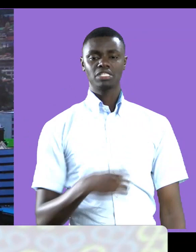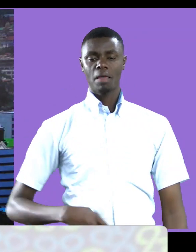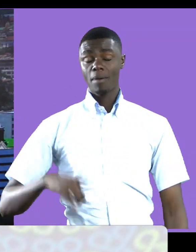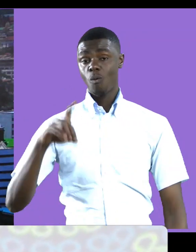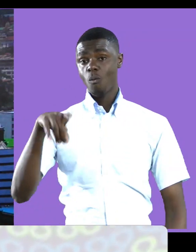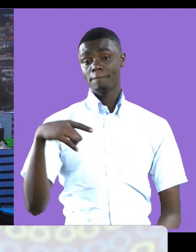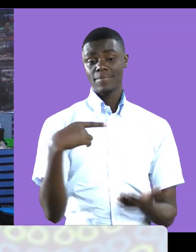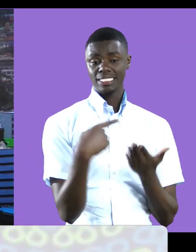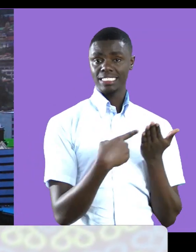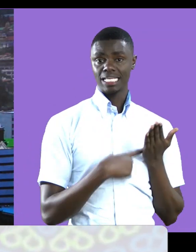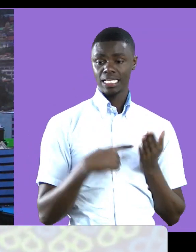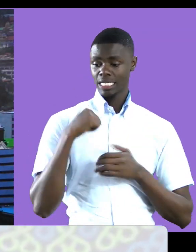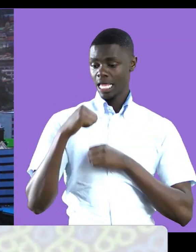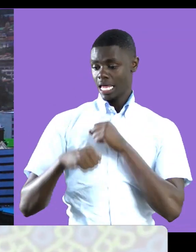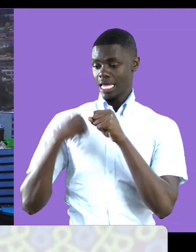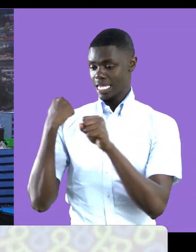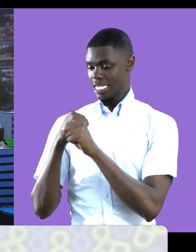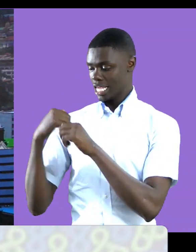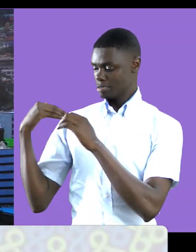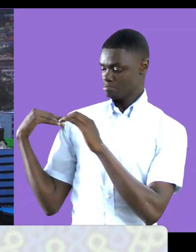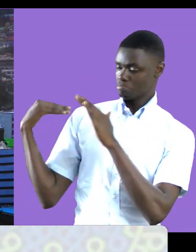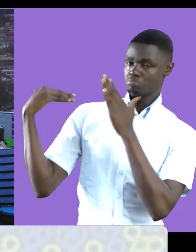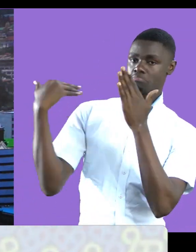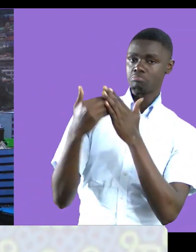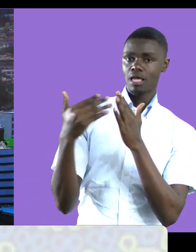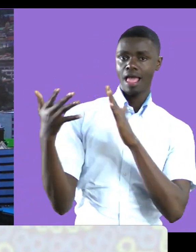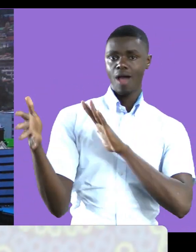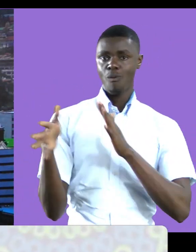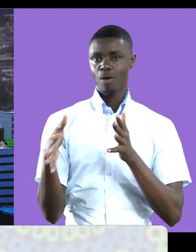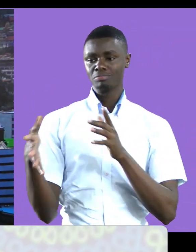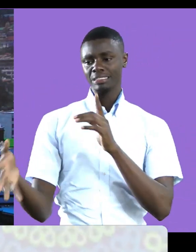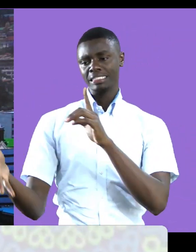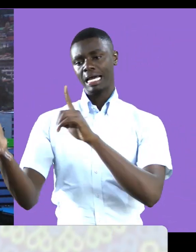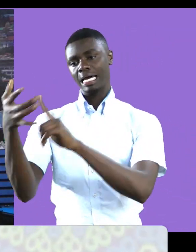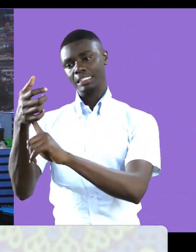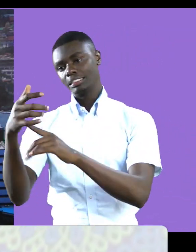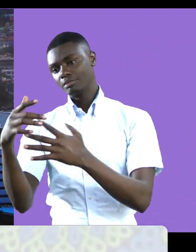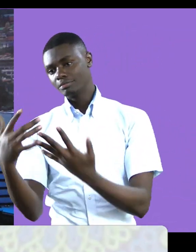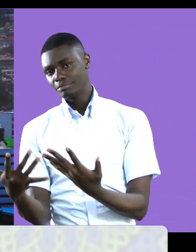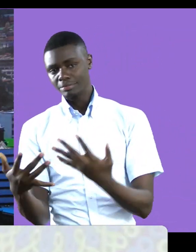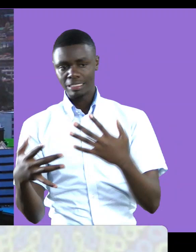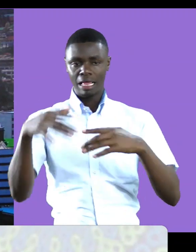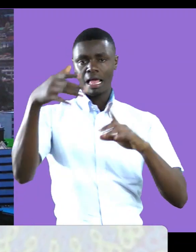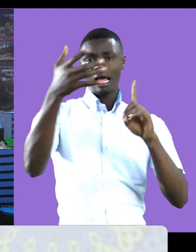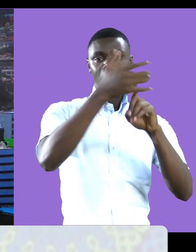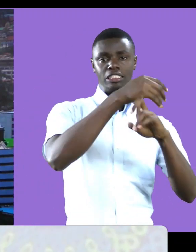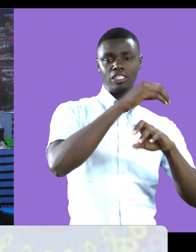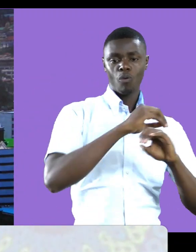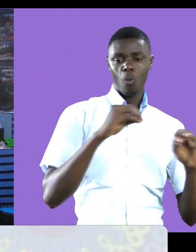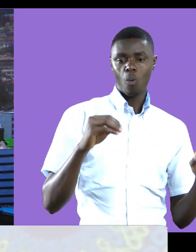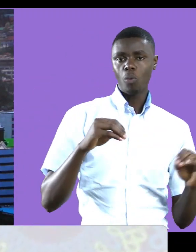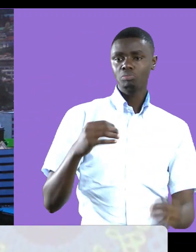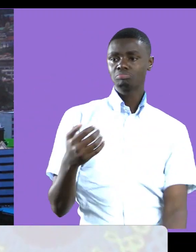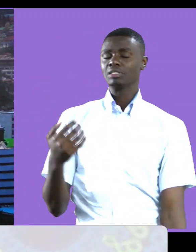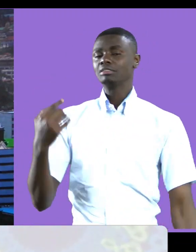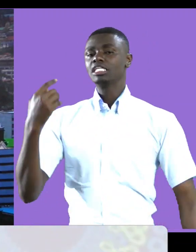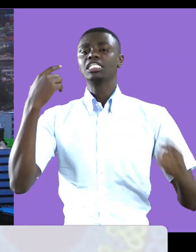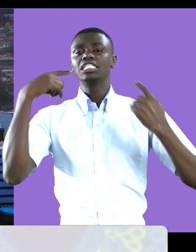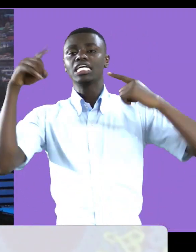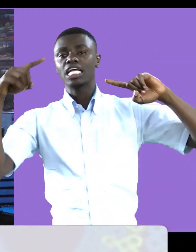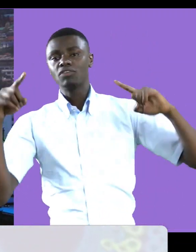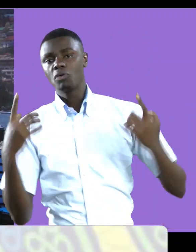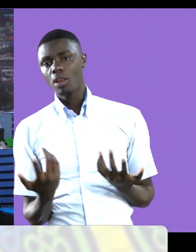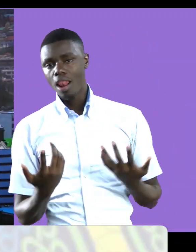mwoke imeendaje kwa si. Ema ni ya? Imekuwa successful, imekuwa hivi. Lazima mtuambie mnasikia aje, kama mnasikia yege. Umekuwa kama Smollett,